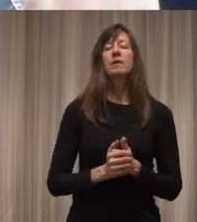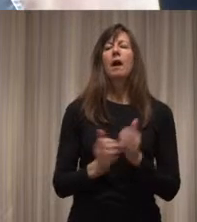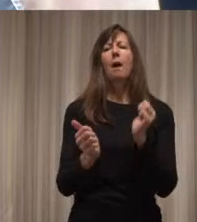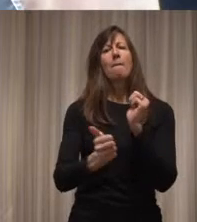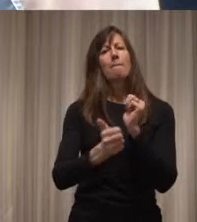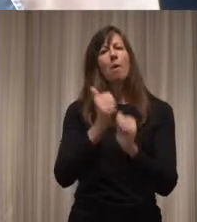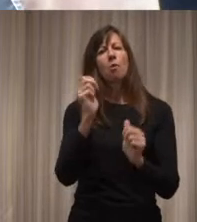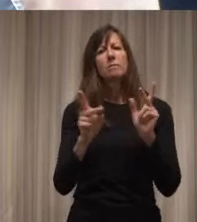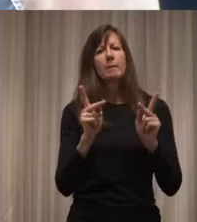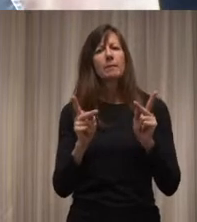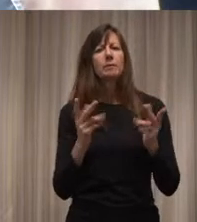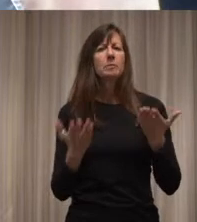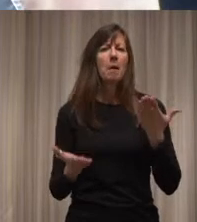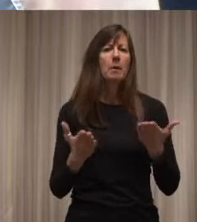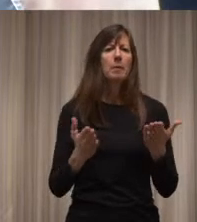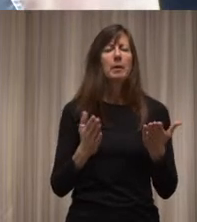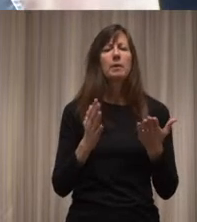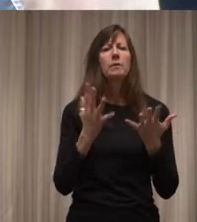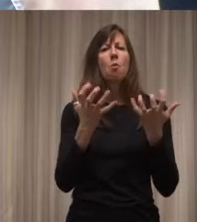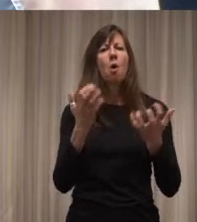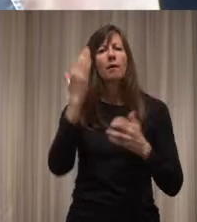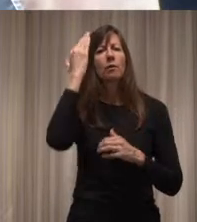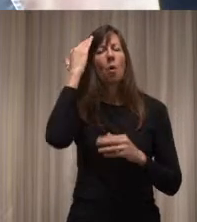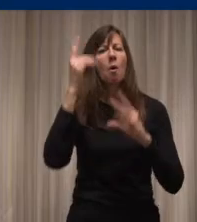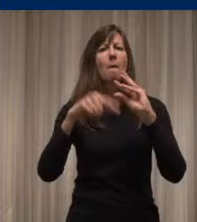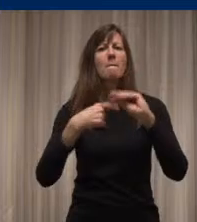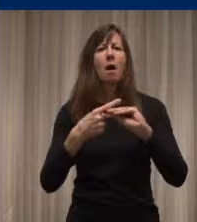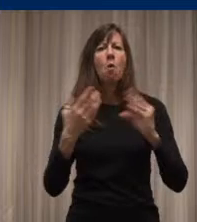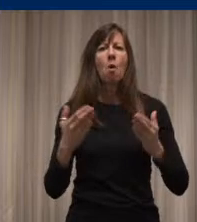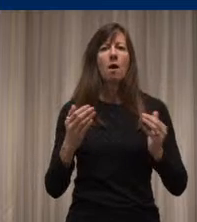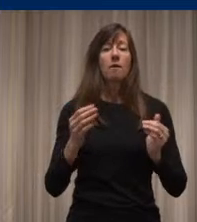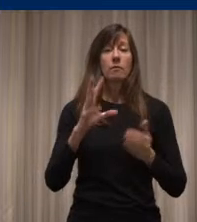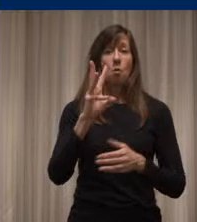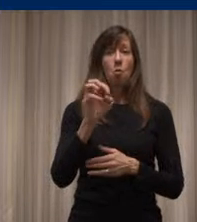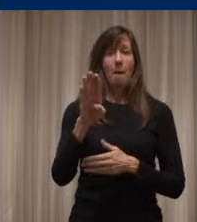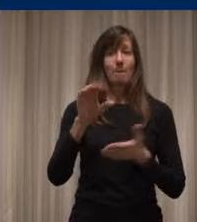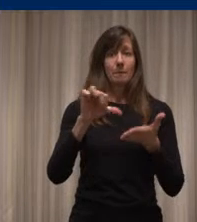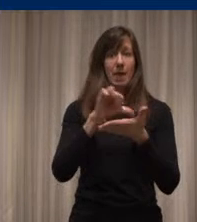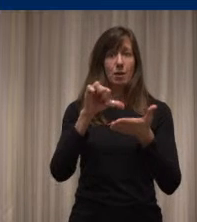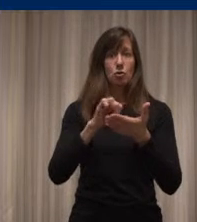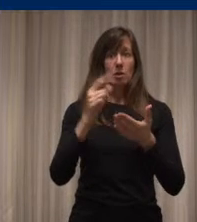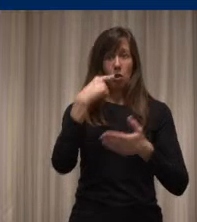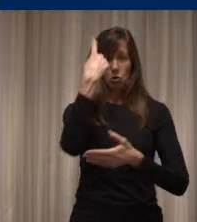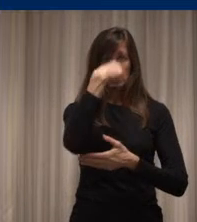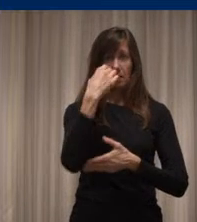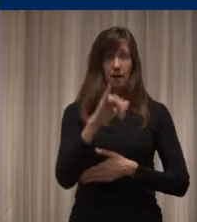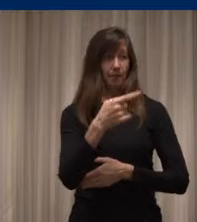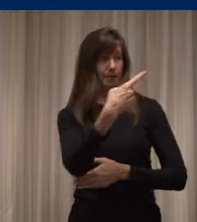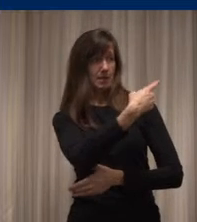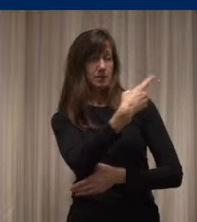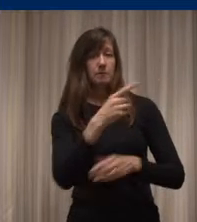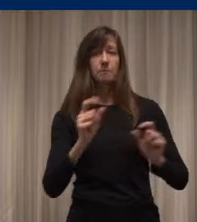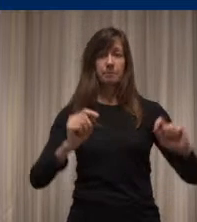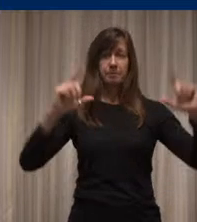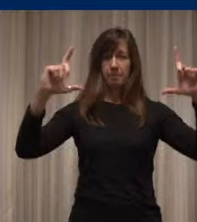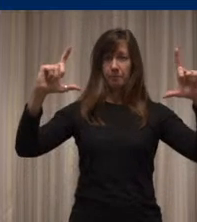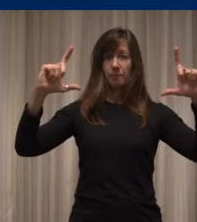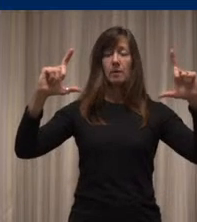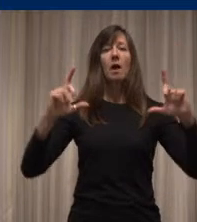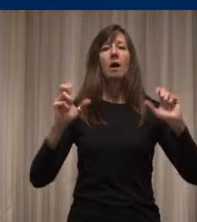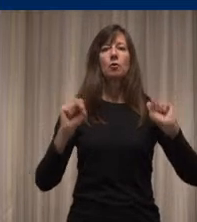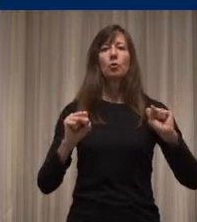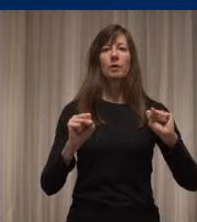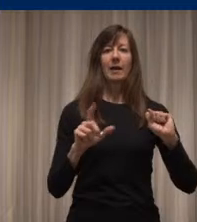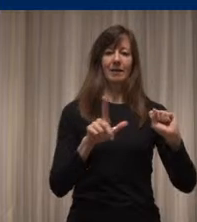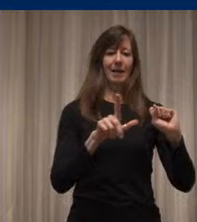folks, when you go to the site, it'll look like this, and you can click on that first box on the left, and what that does